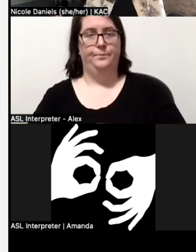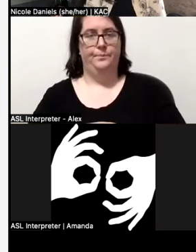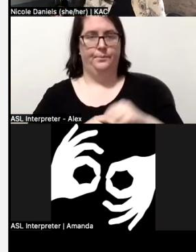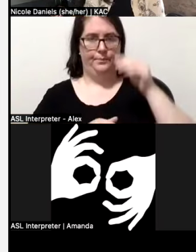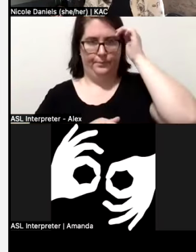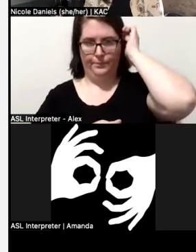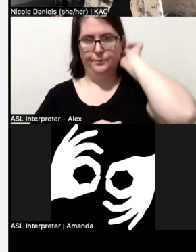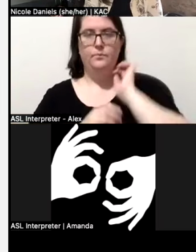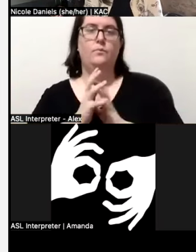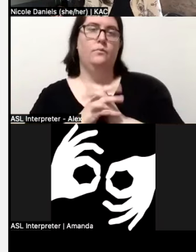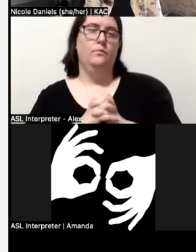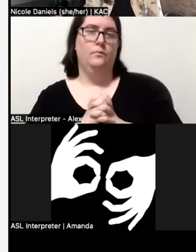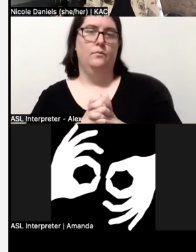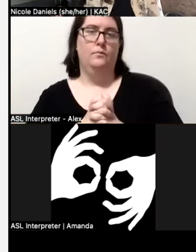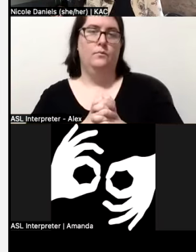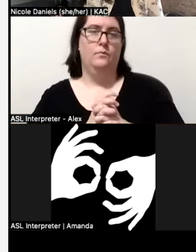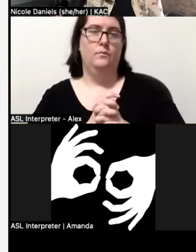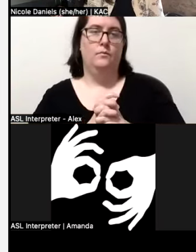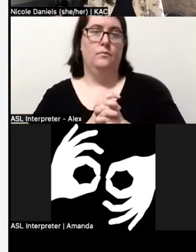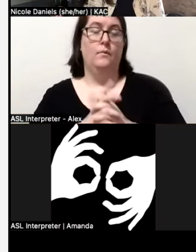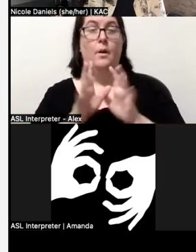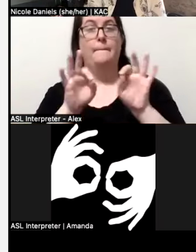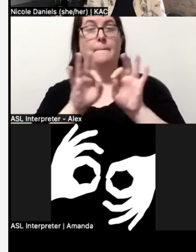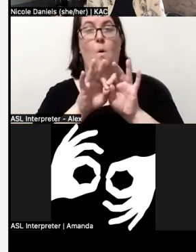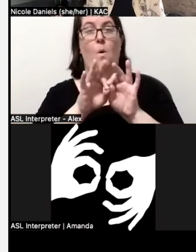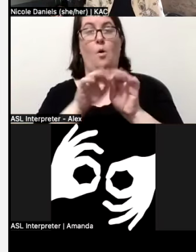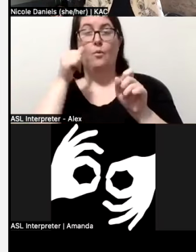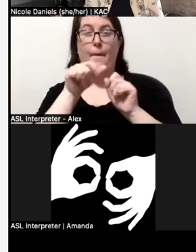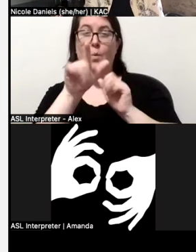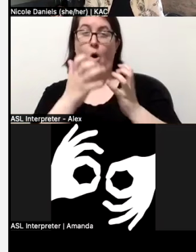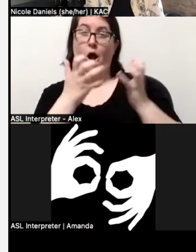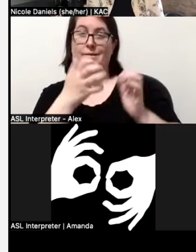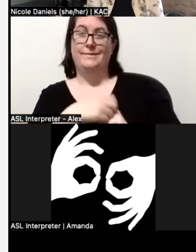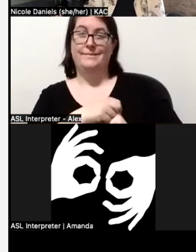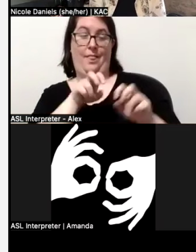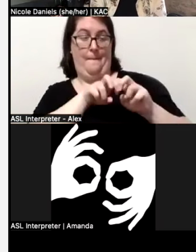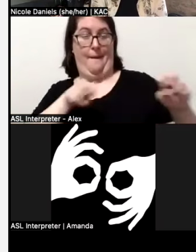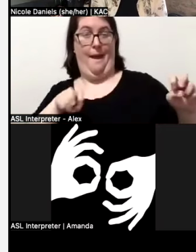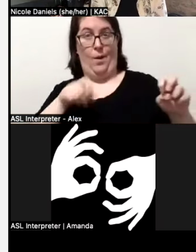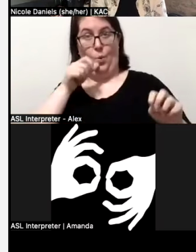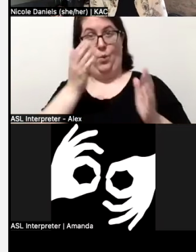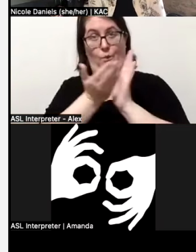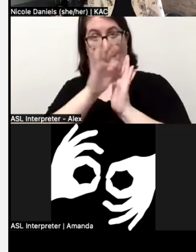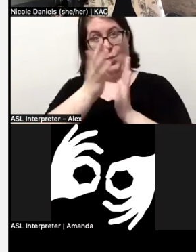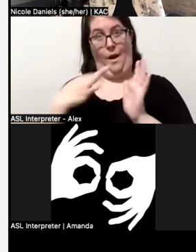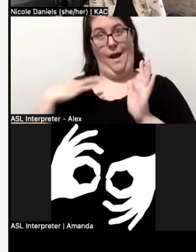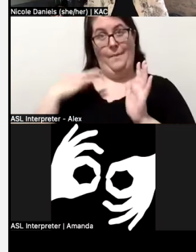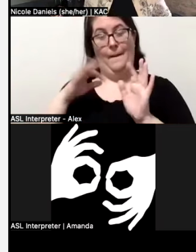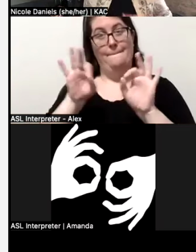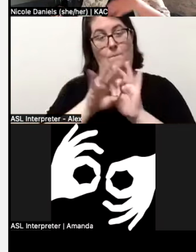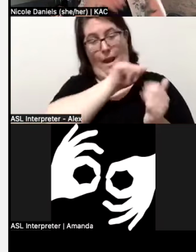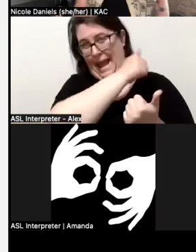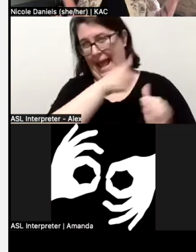You also want to make sure your application can be clearly understood. So we're looking for simple, direct language, and we're looking to see that